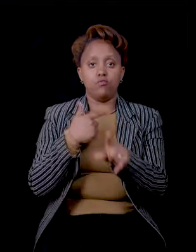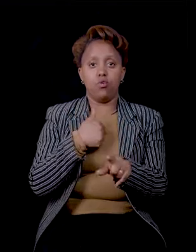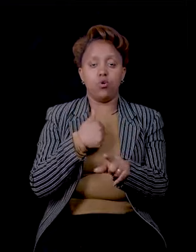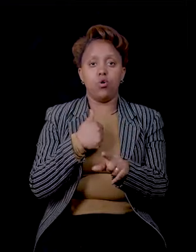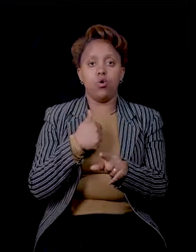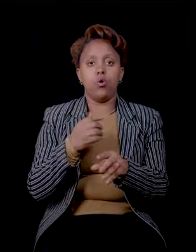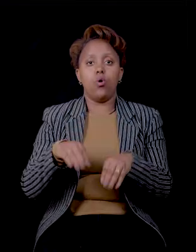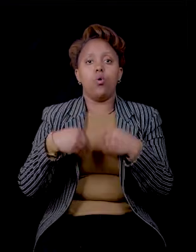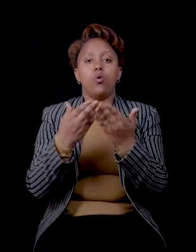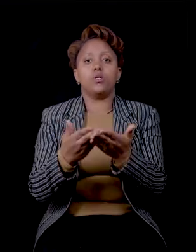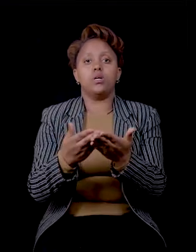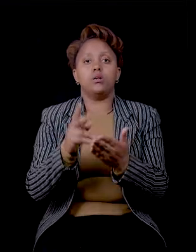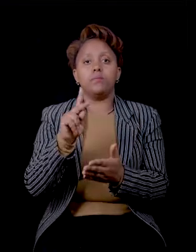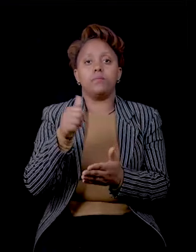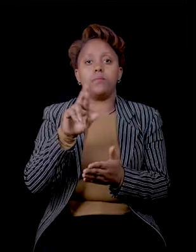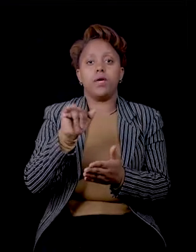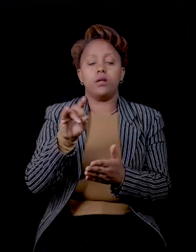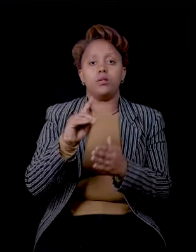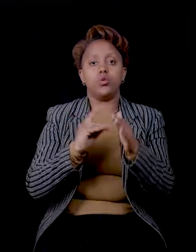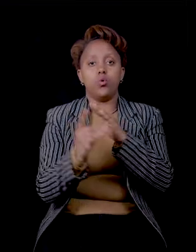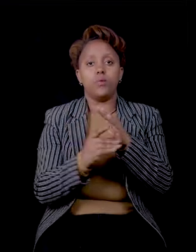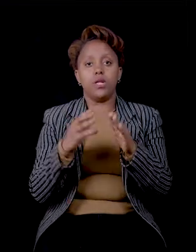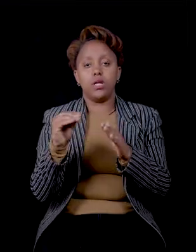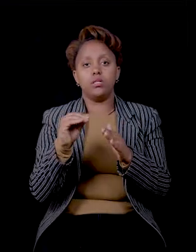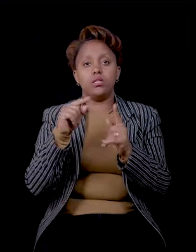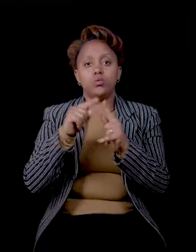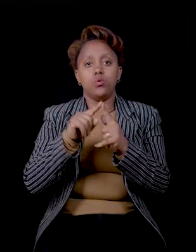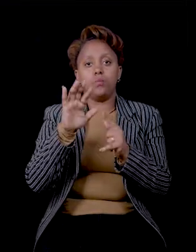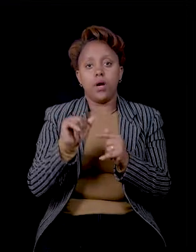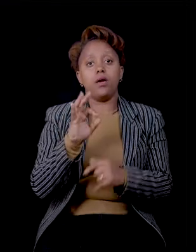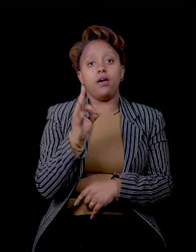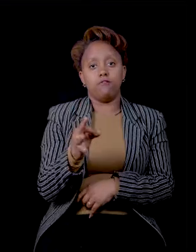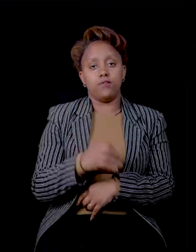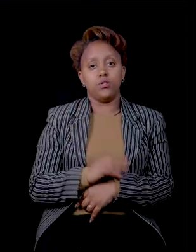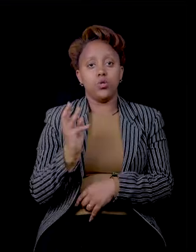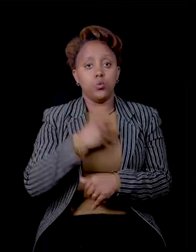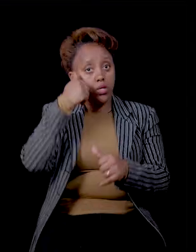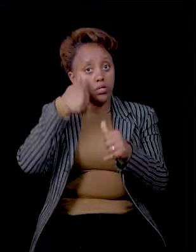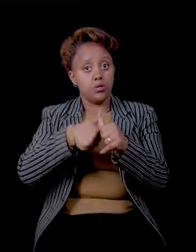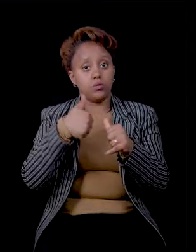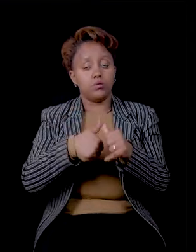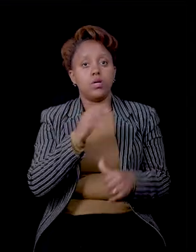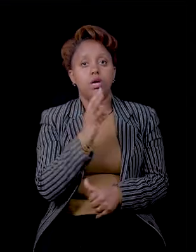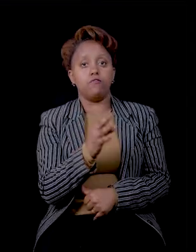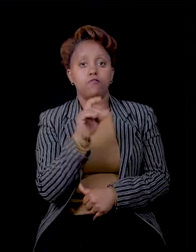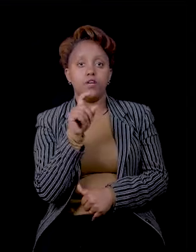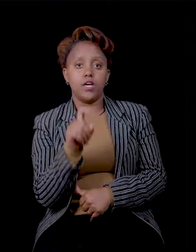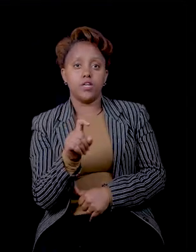the ordered pairs xy in the domain, then we say x is mapped into y by f, and we denote this